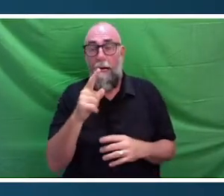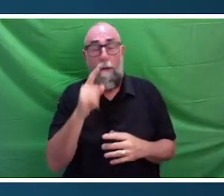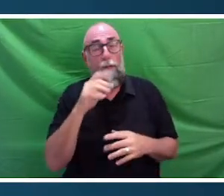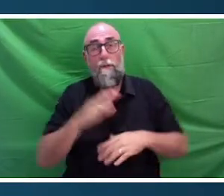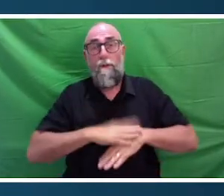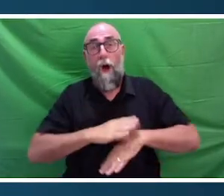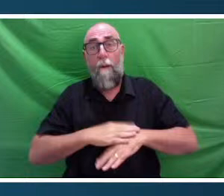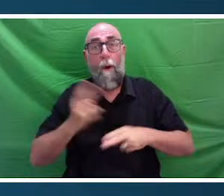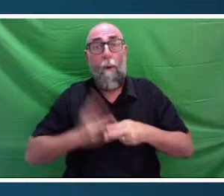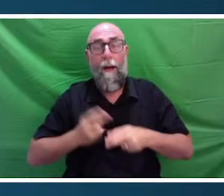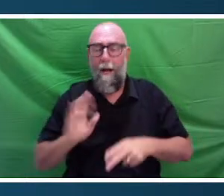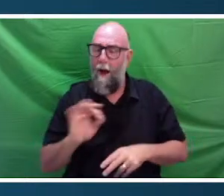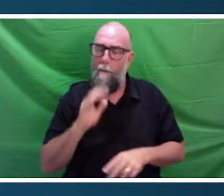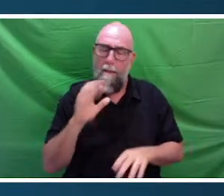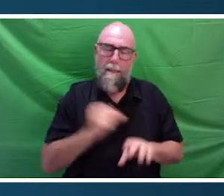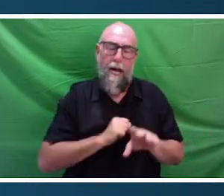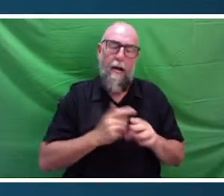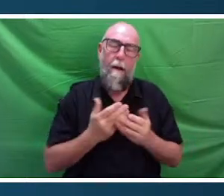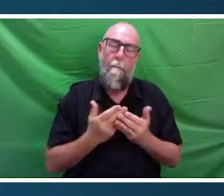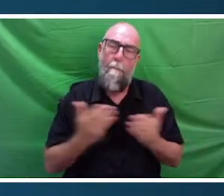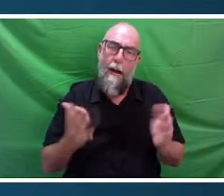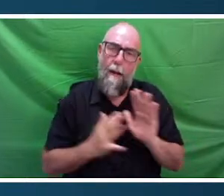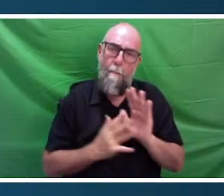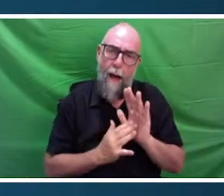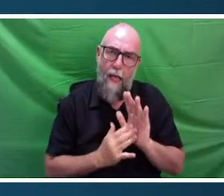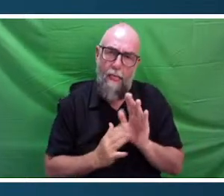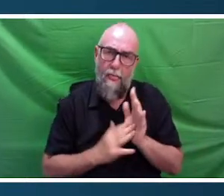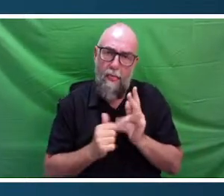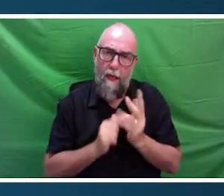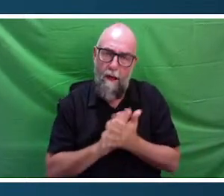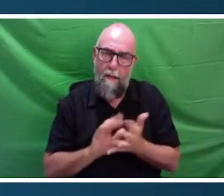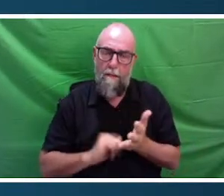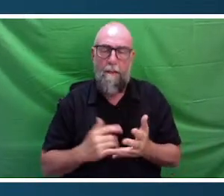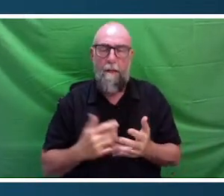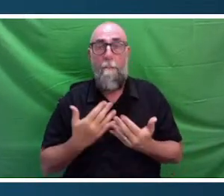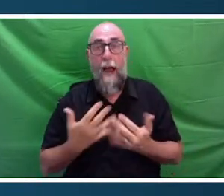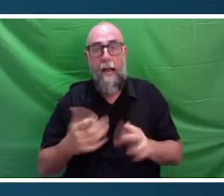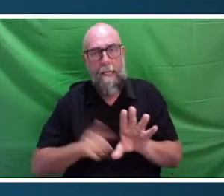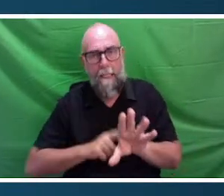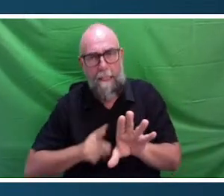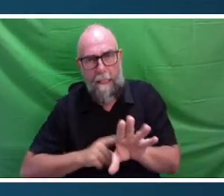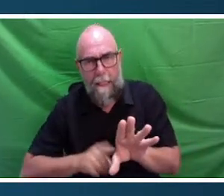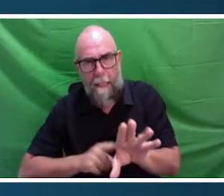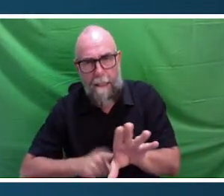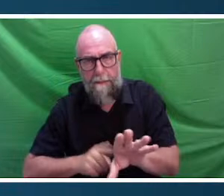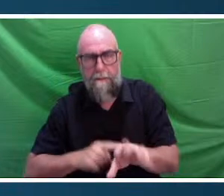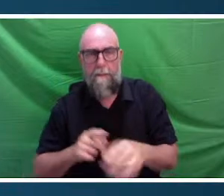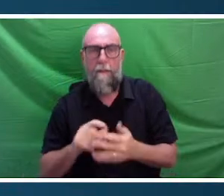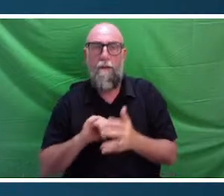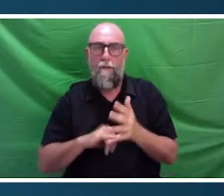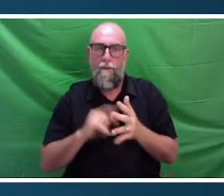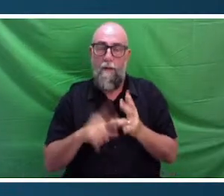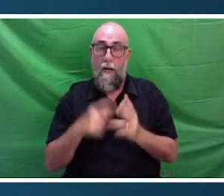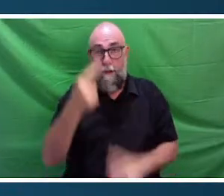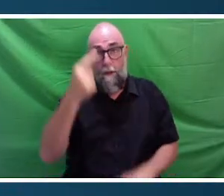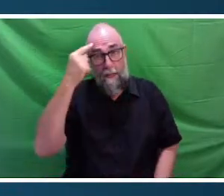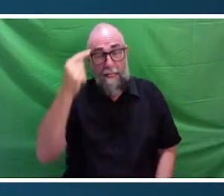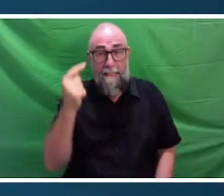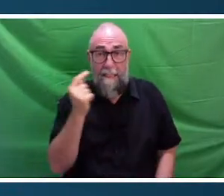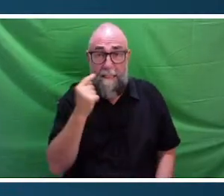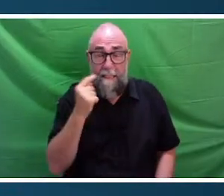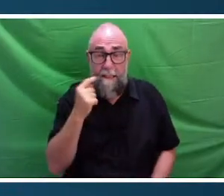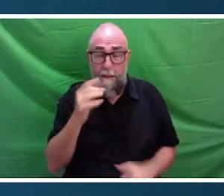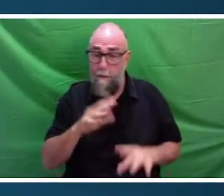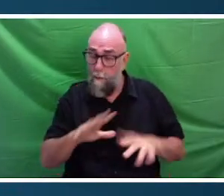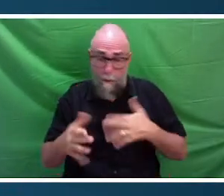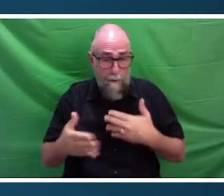Ensuring inclusivity and representation. This is not easy in these settings, as they